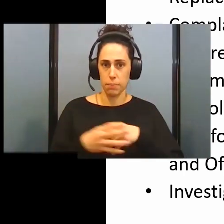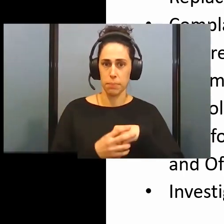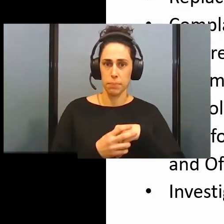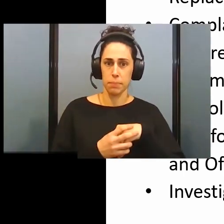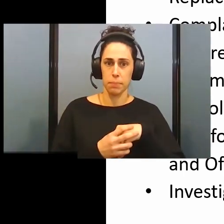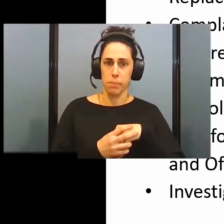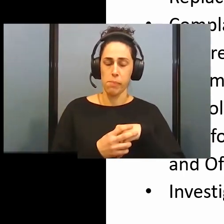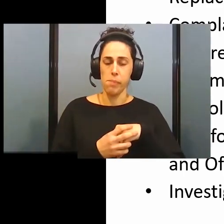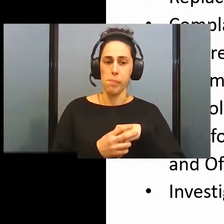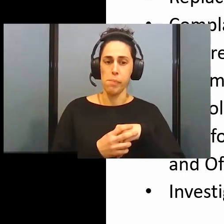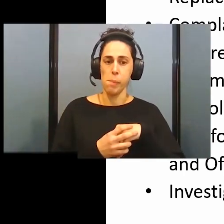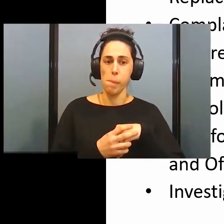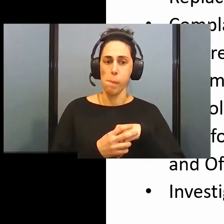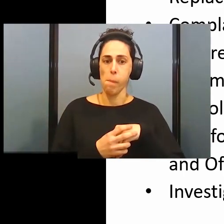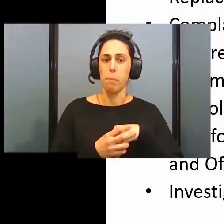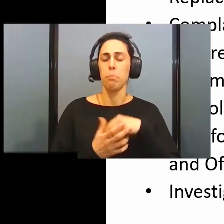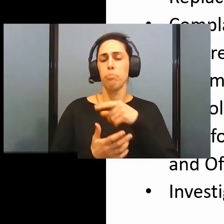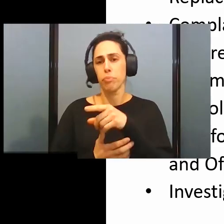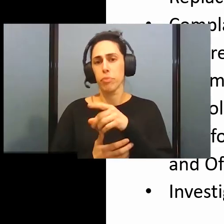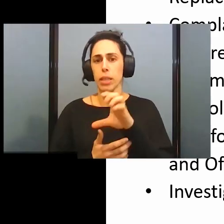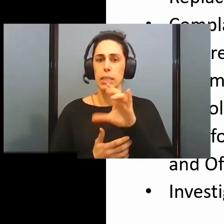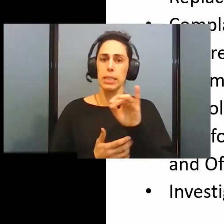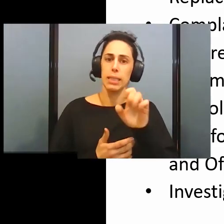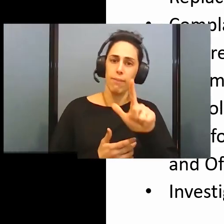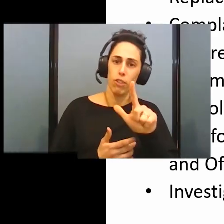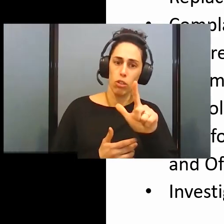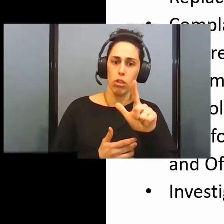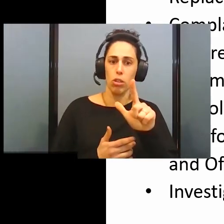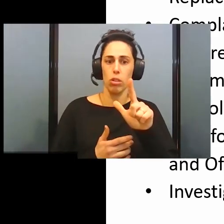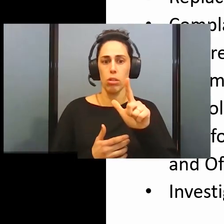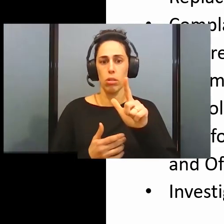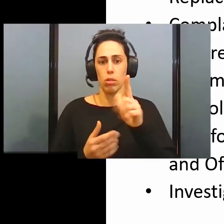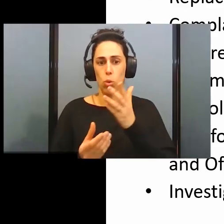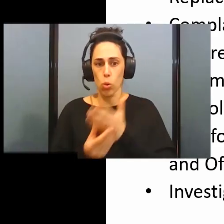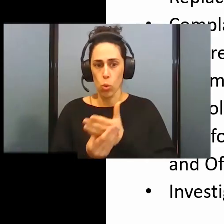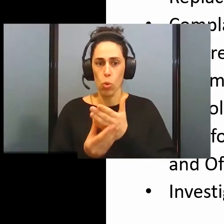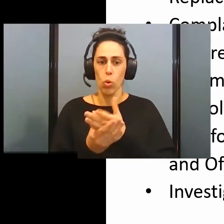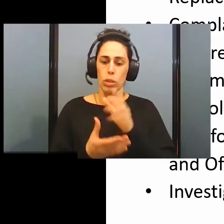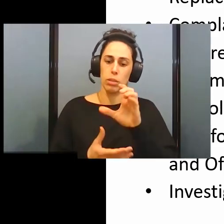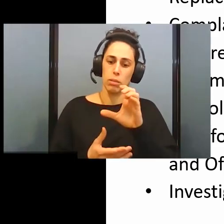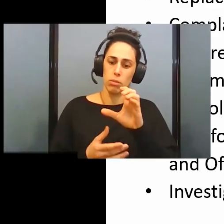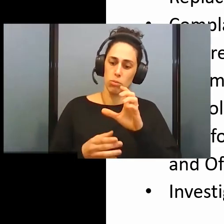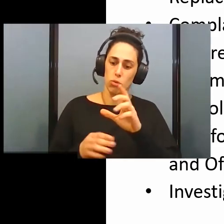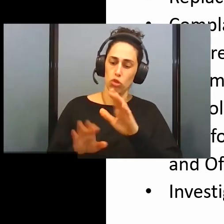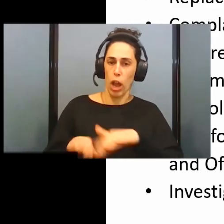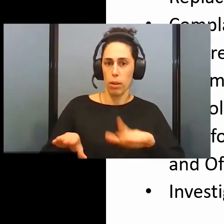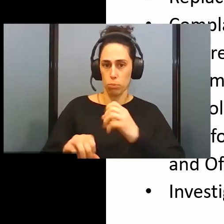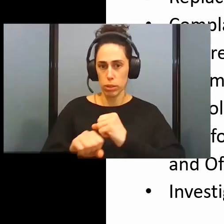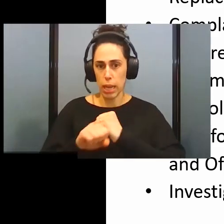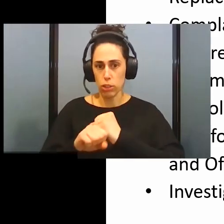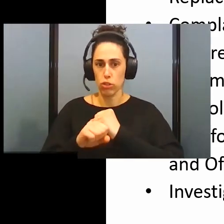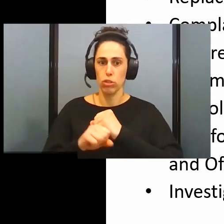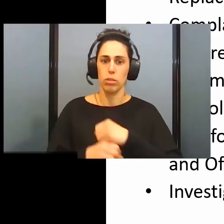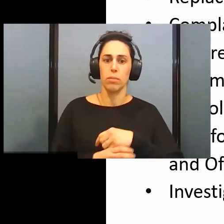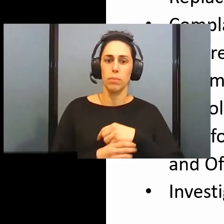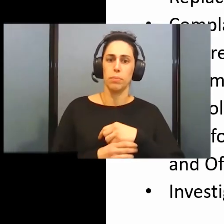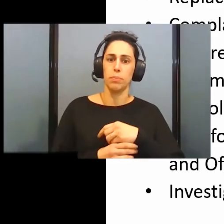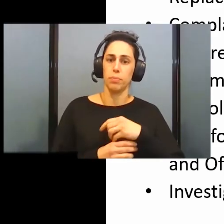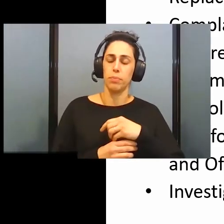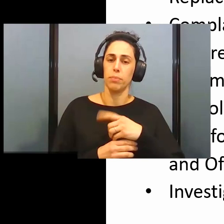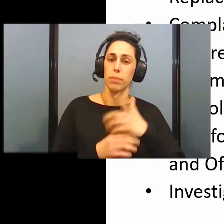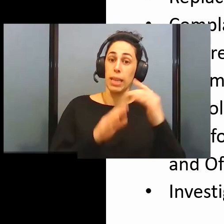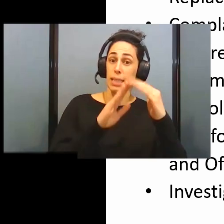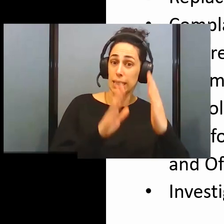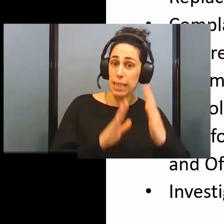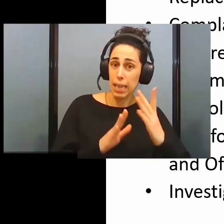side, civil lawsuits, estates and trusts. So they have these two pieces. One where the child is in a family context,